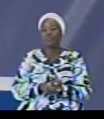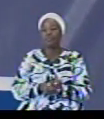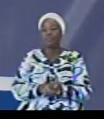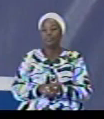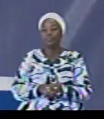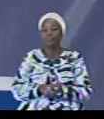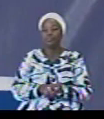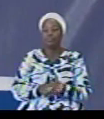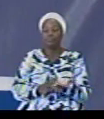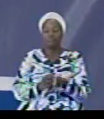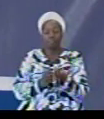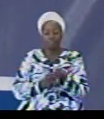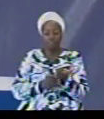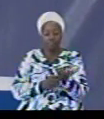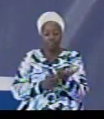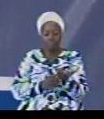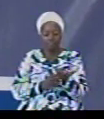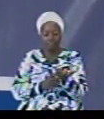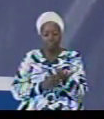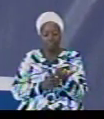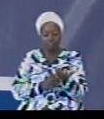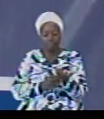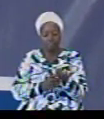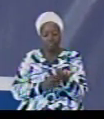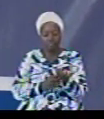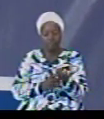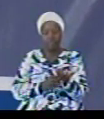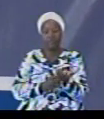headquarters in all the regions,